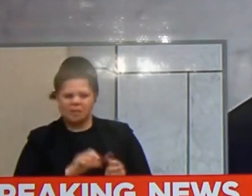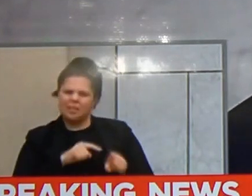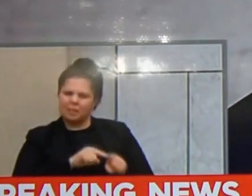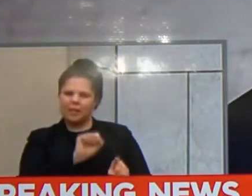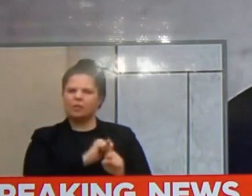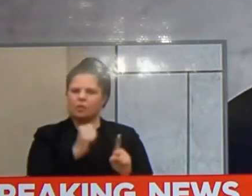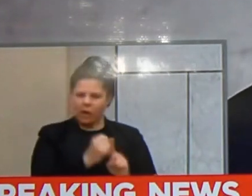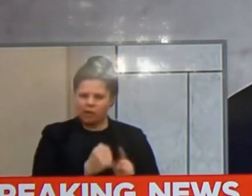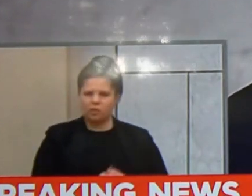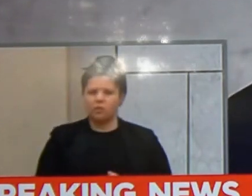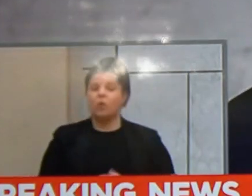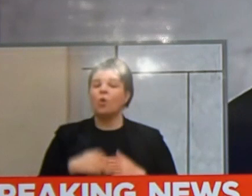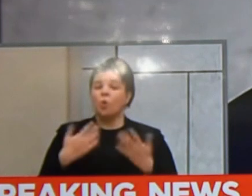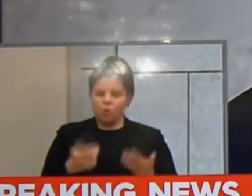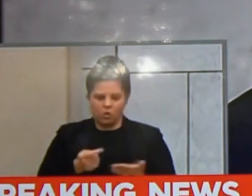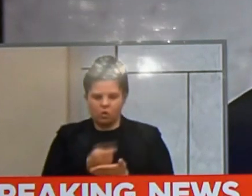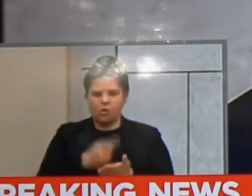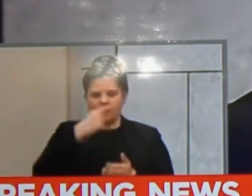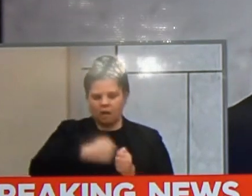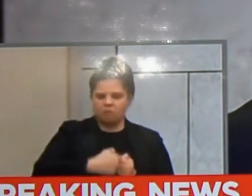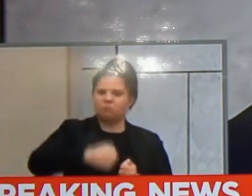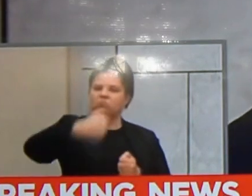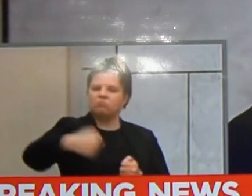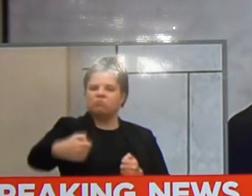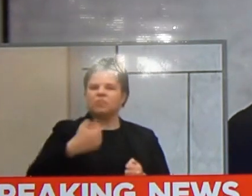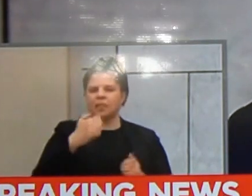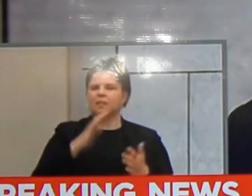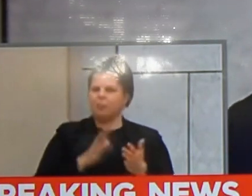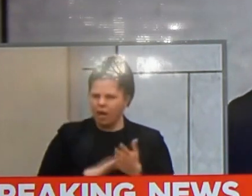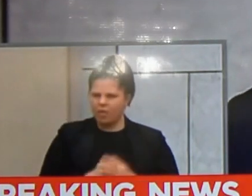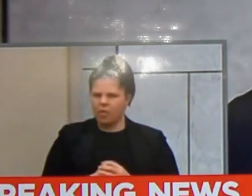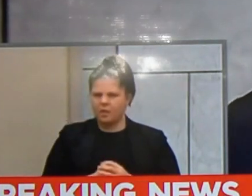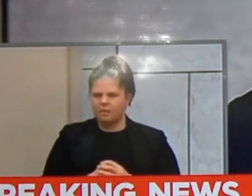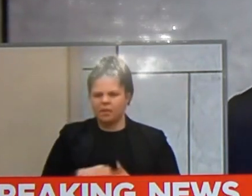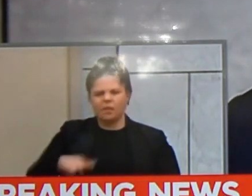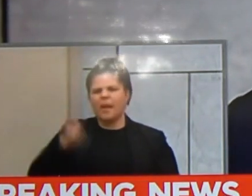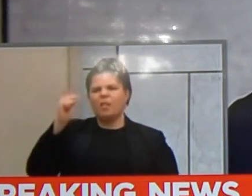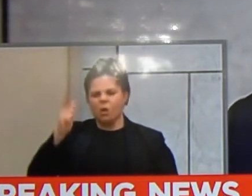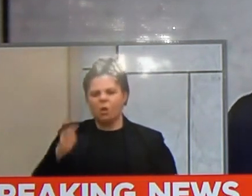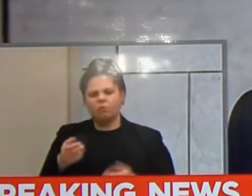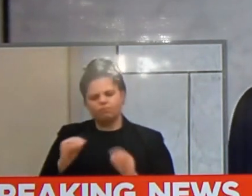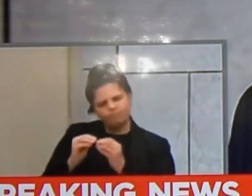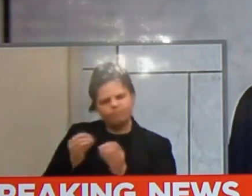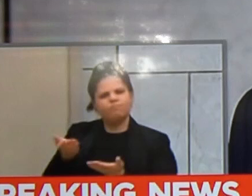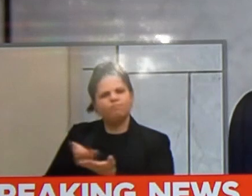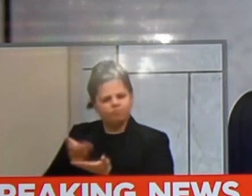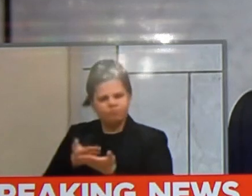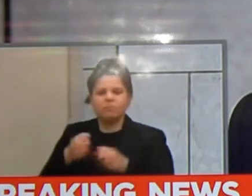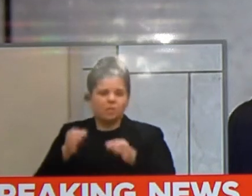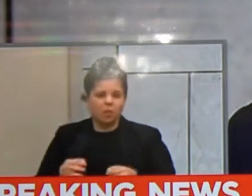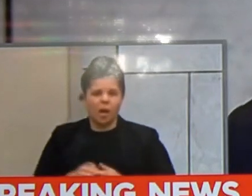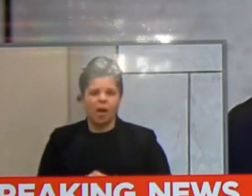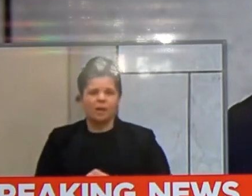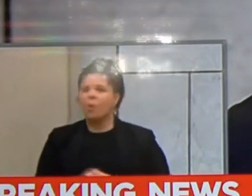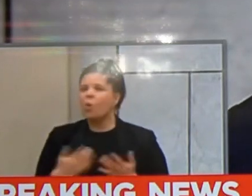the overall lease by 6 months on the other side if they're going to give a rental waiver. Similarly, they could agree to a different